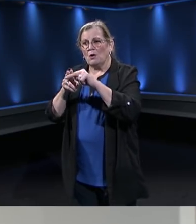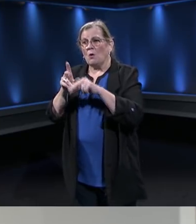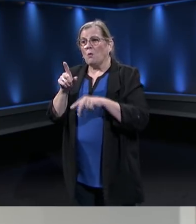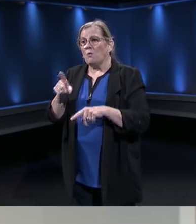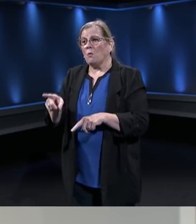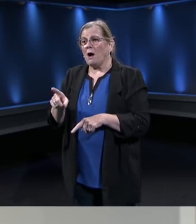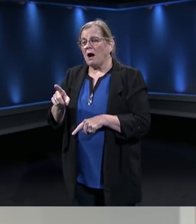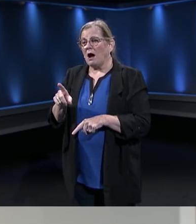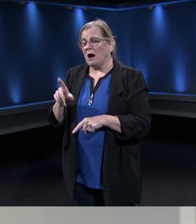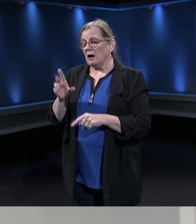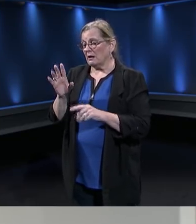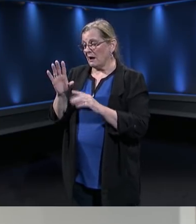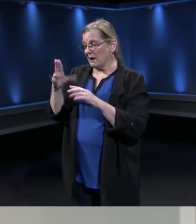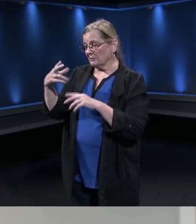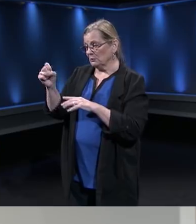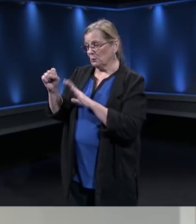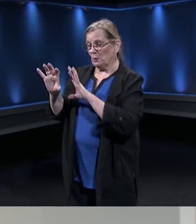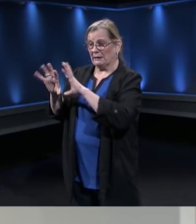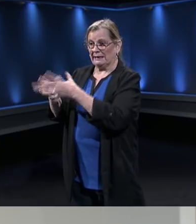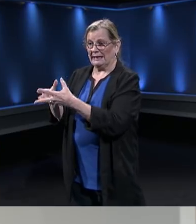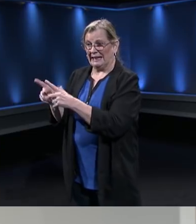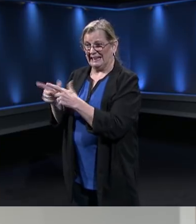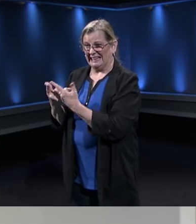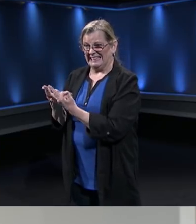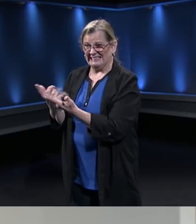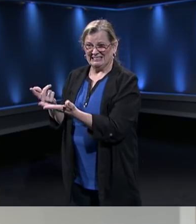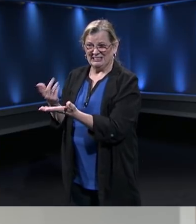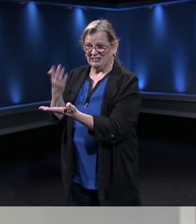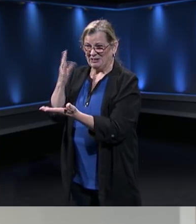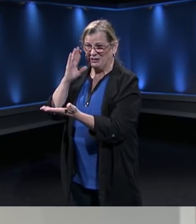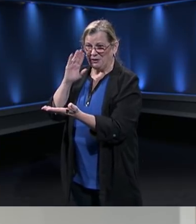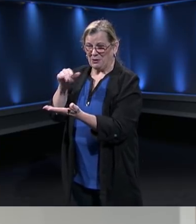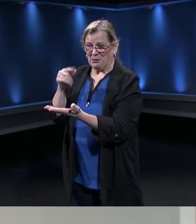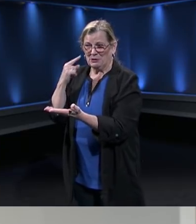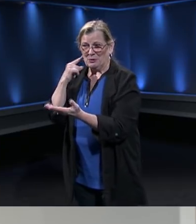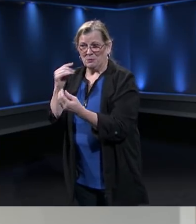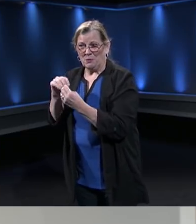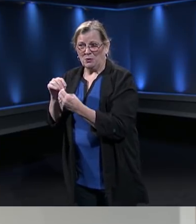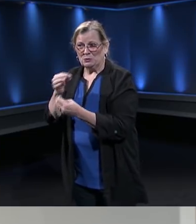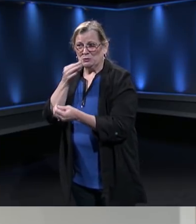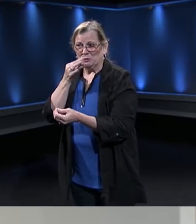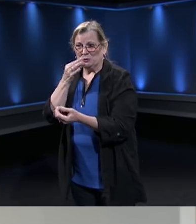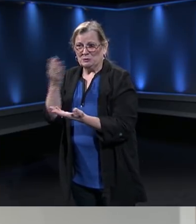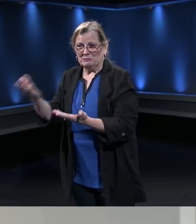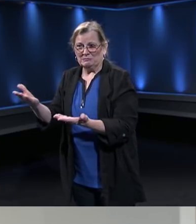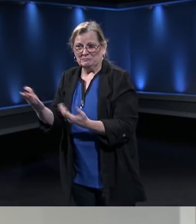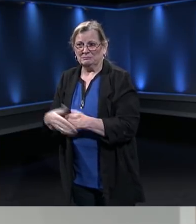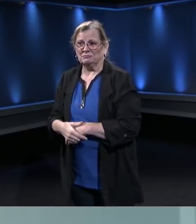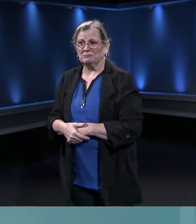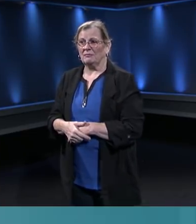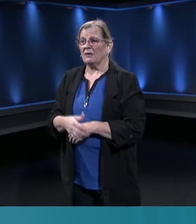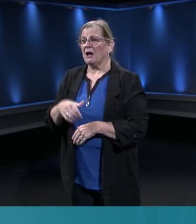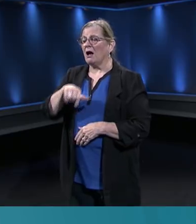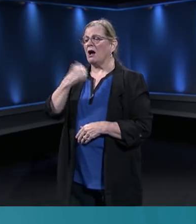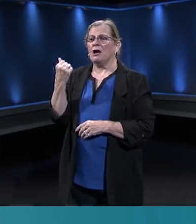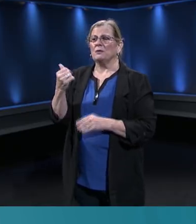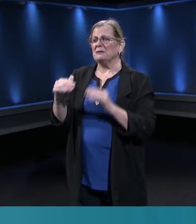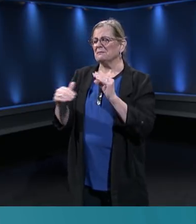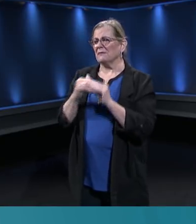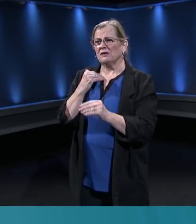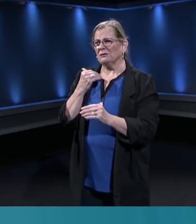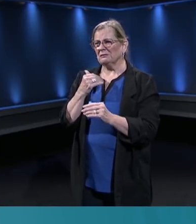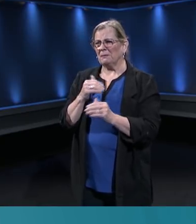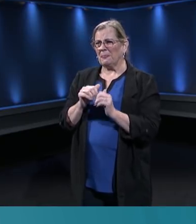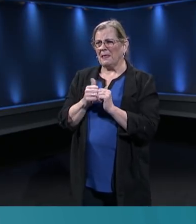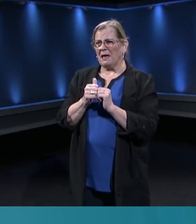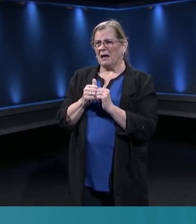And we expect to hear more from them actually in the weeks ahead. Let's take another email. What are you doing to support virtual learning for special education